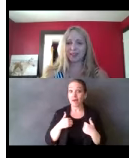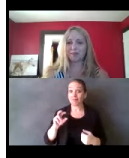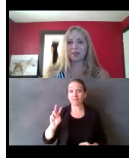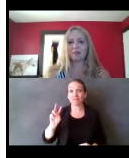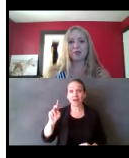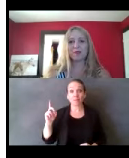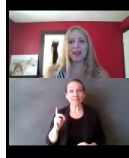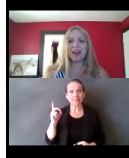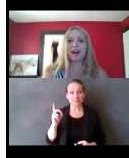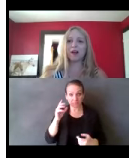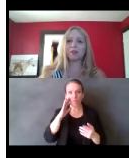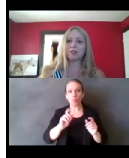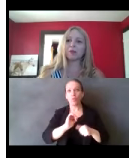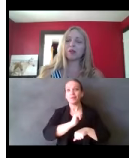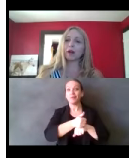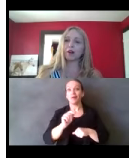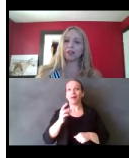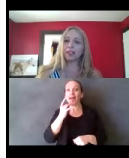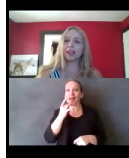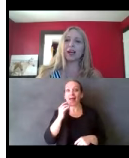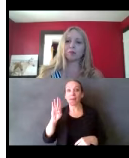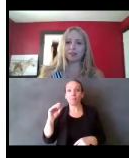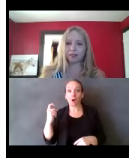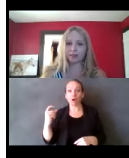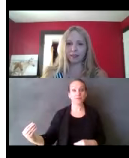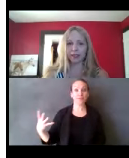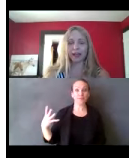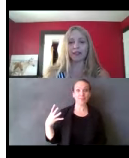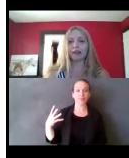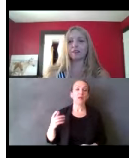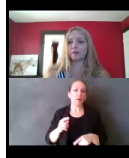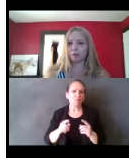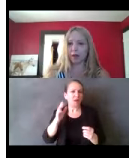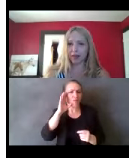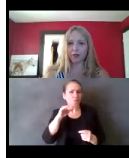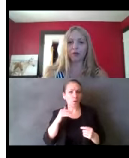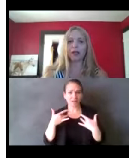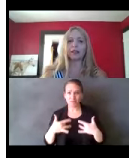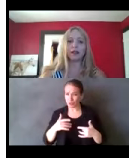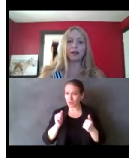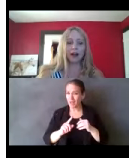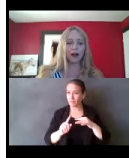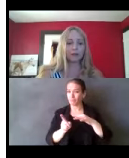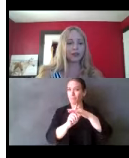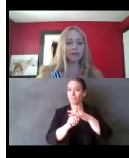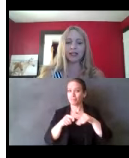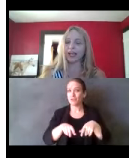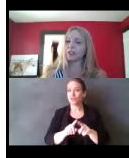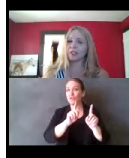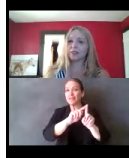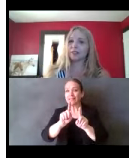to that. That can be helpful. Just being aware that it can happen seasonally, and that impacts the brain.